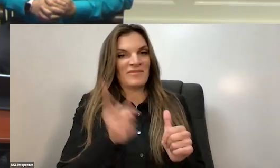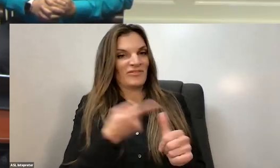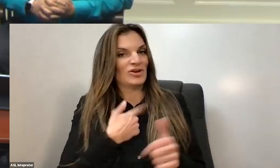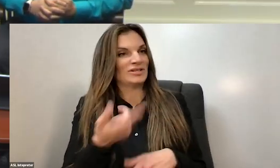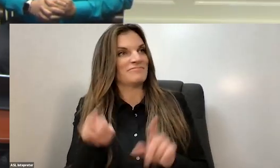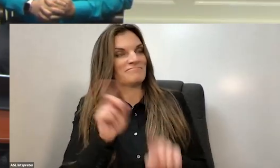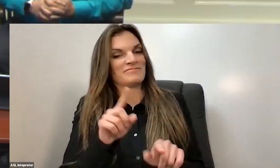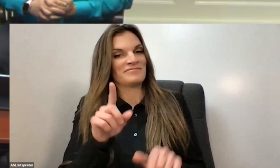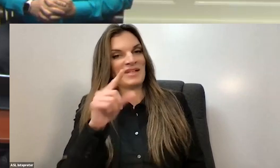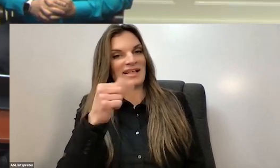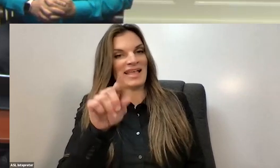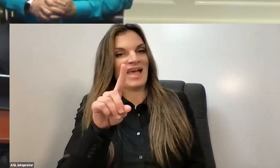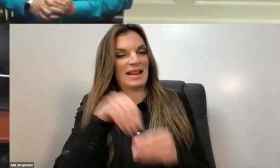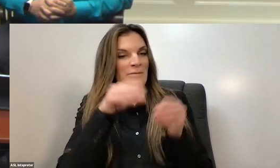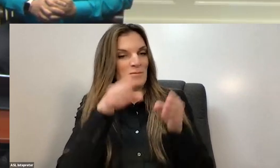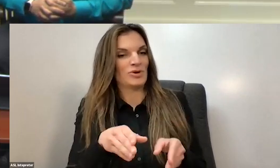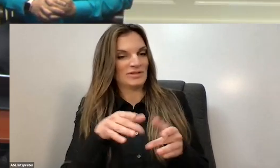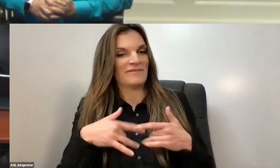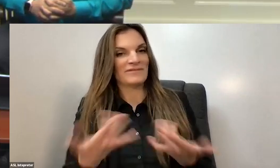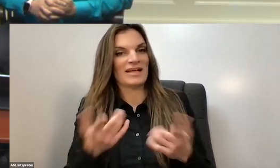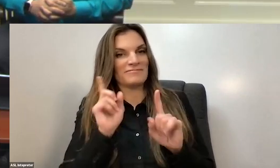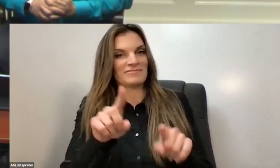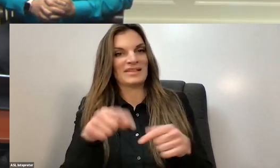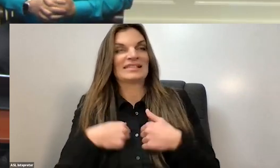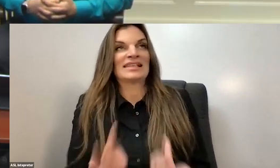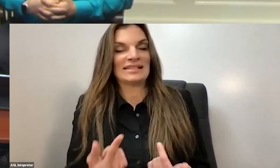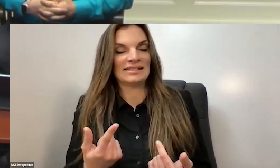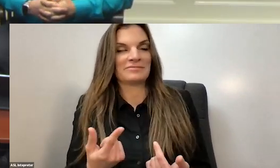GAAD event that I've attended since you know what,